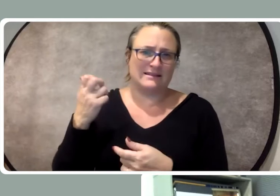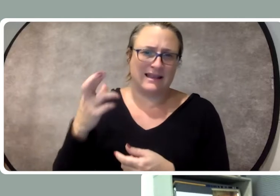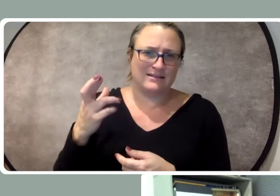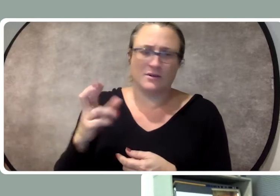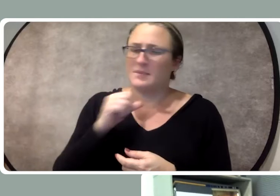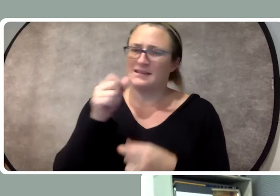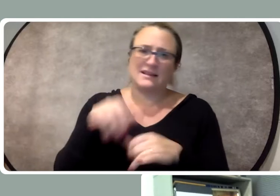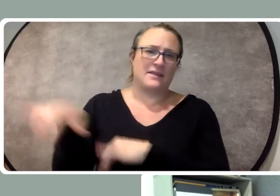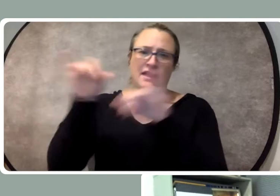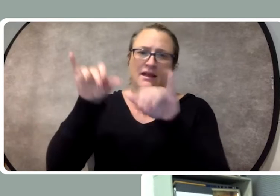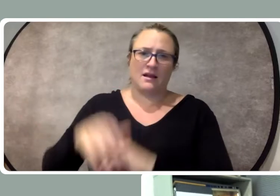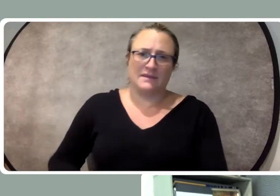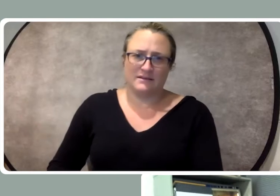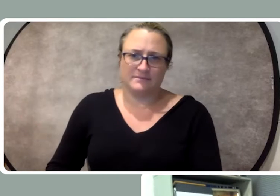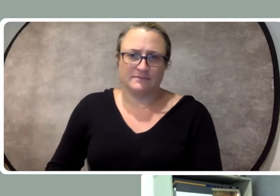that common.